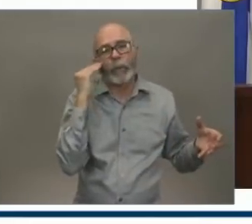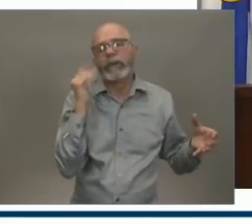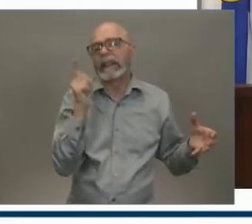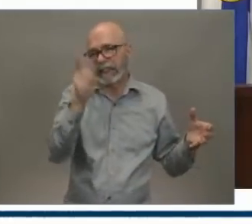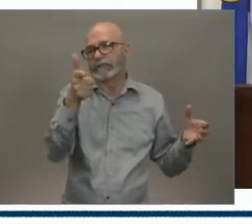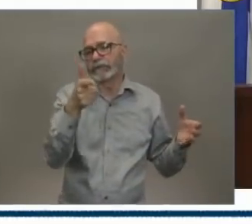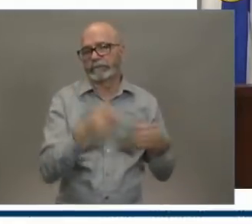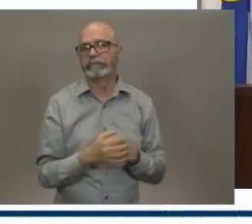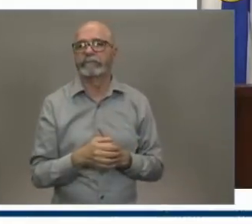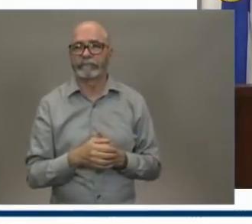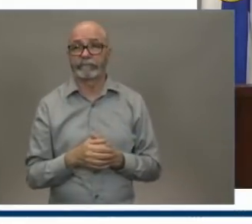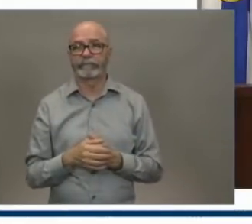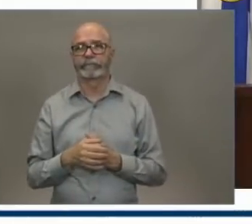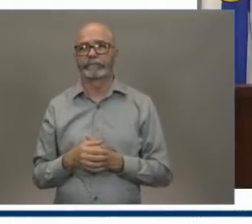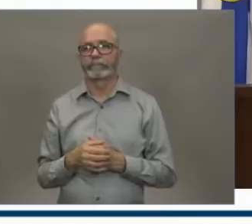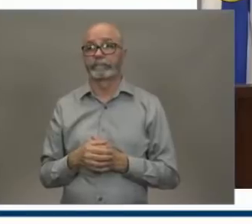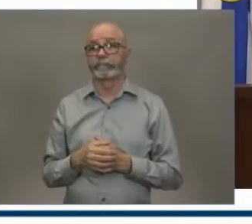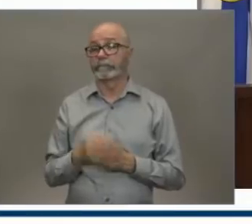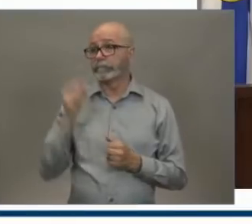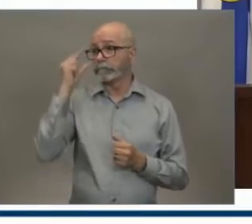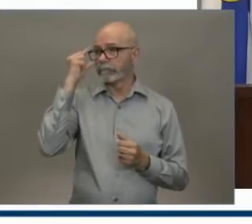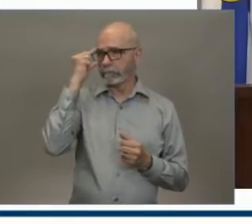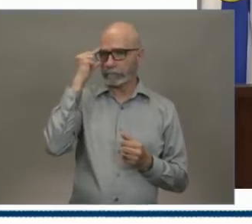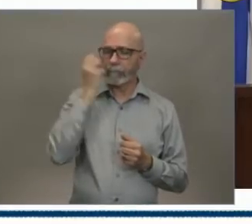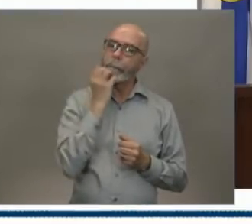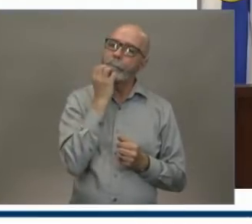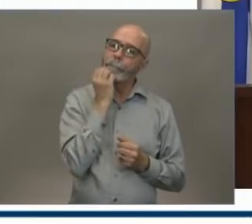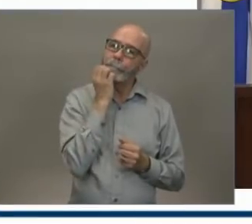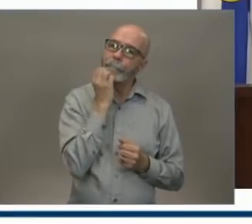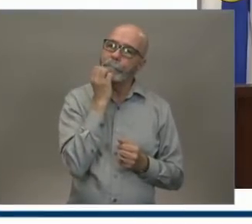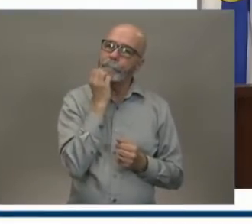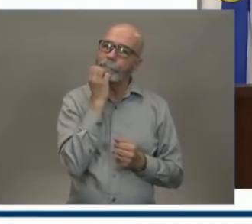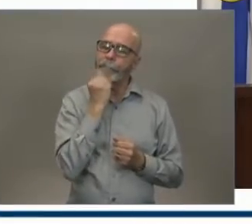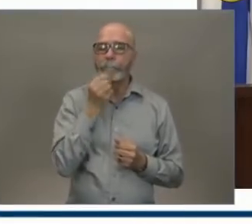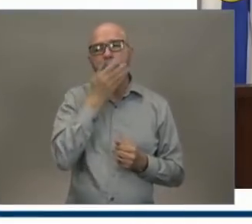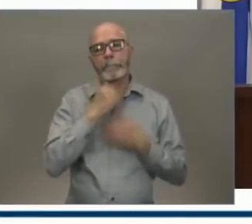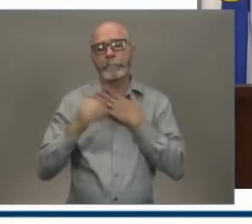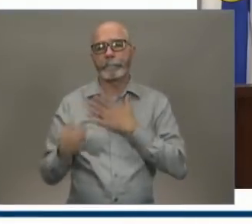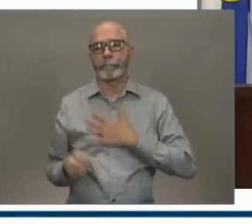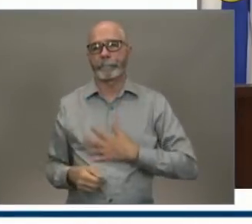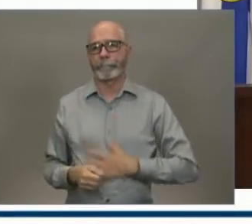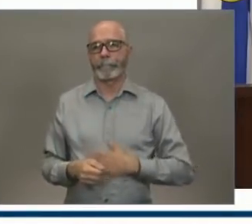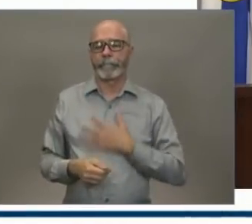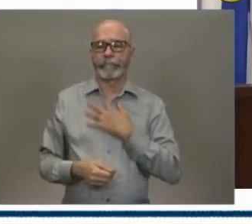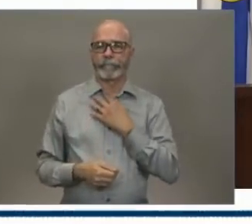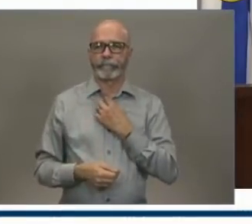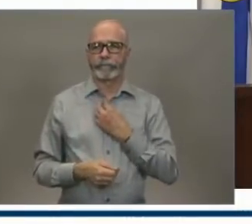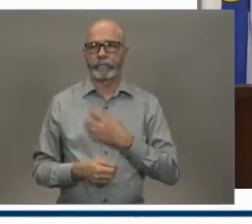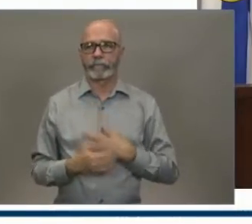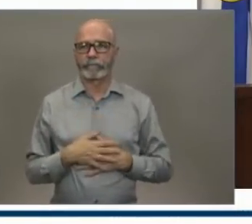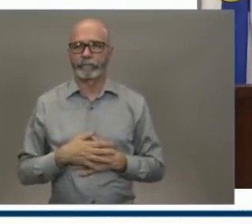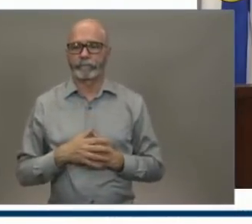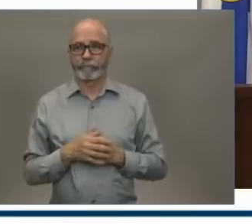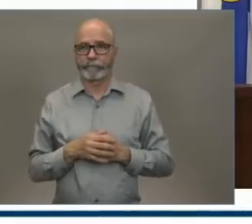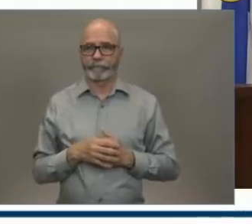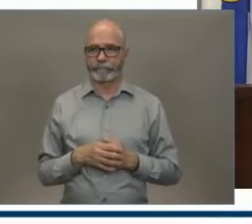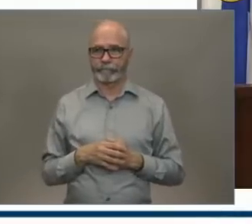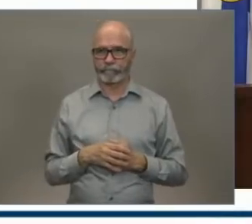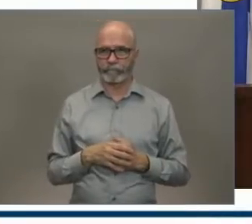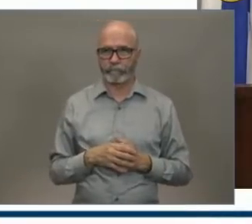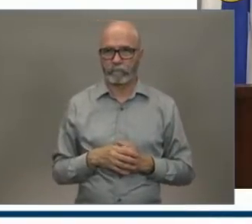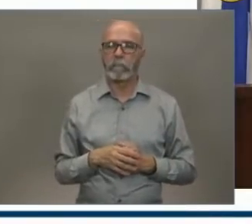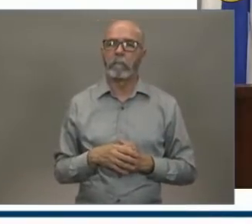follow-up. On another matter, but more down the road, as we get to